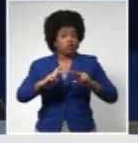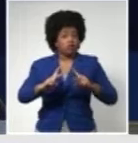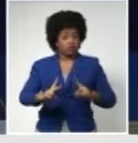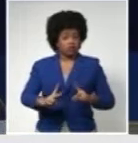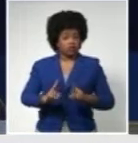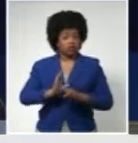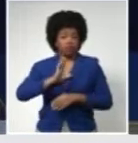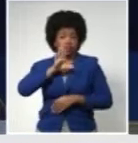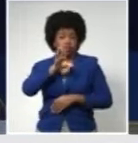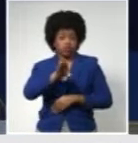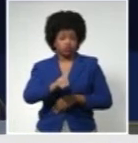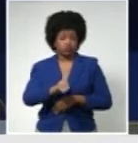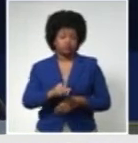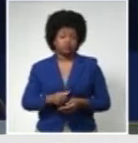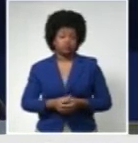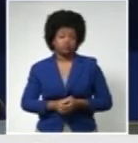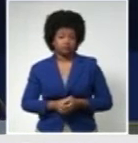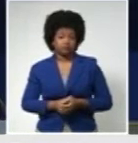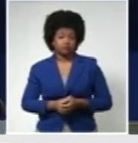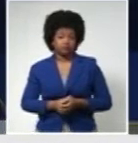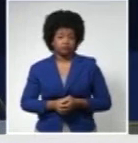studied, from all provinces,